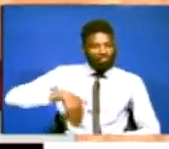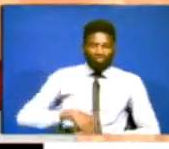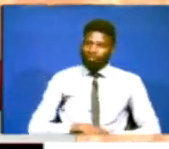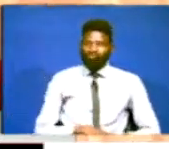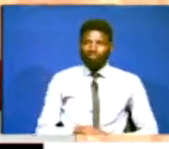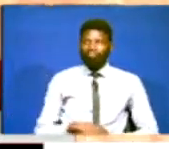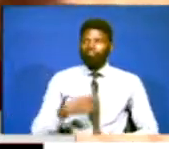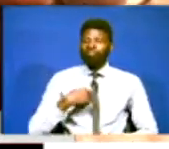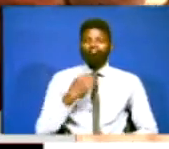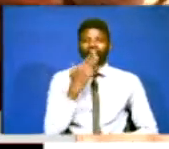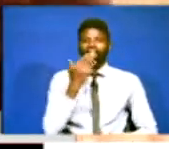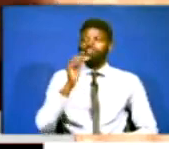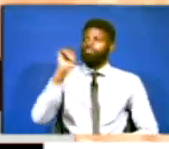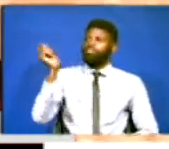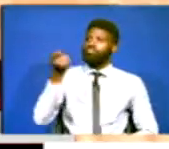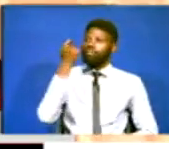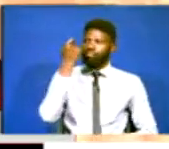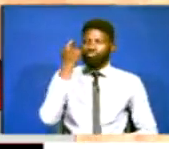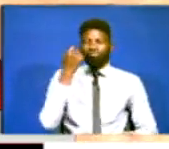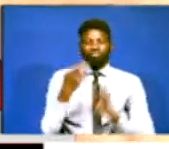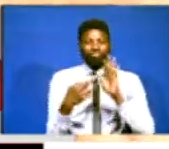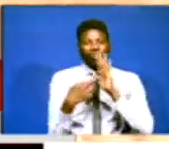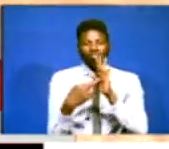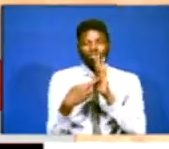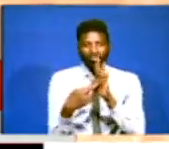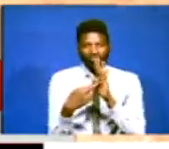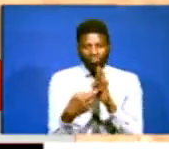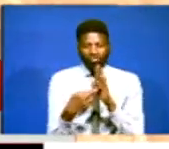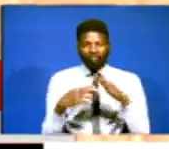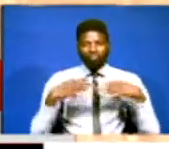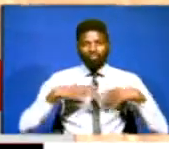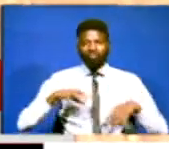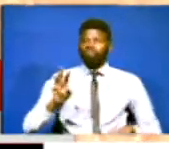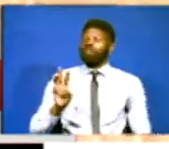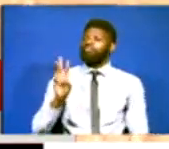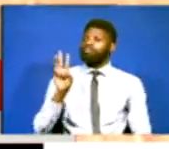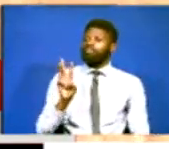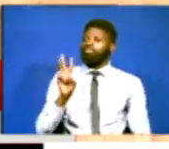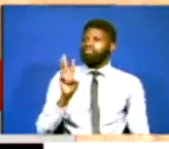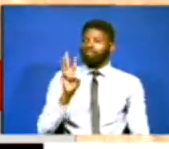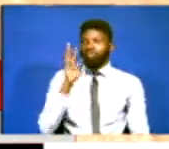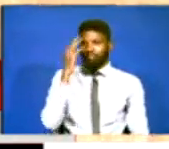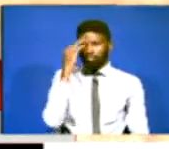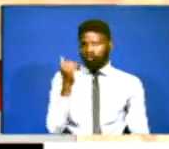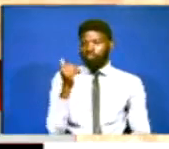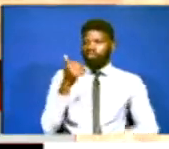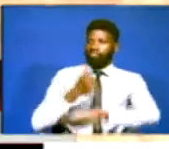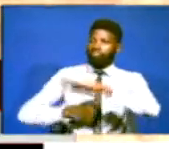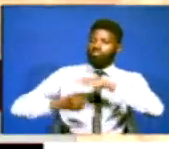president on behalf of the people of Wajir for appointing our